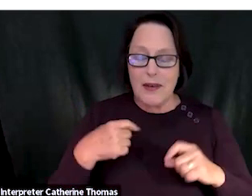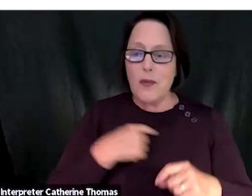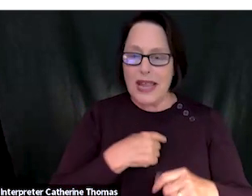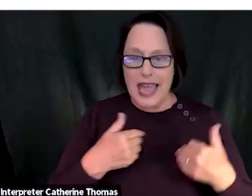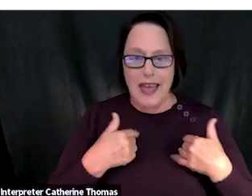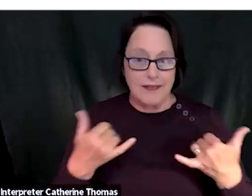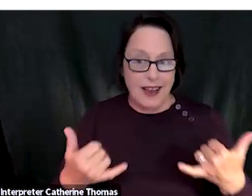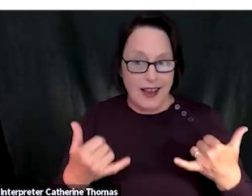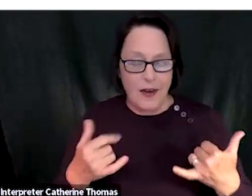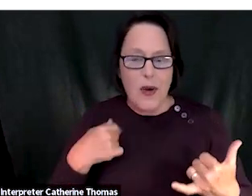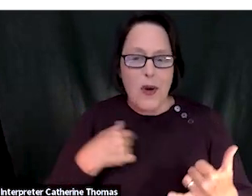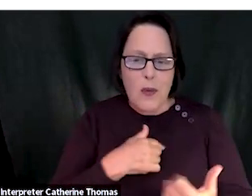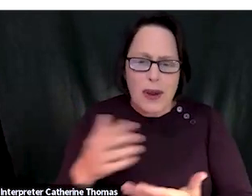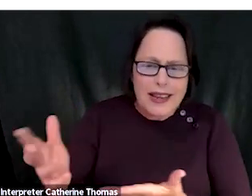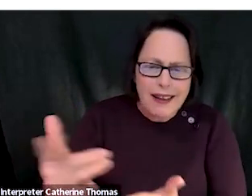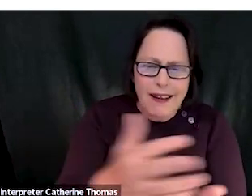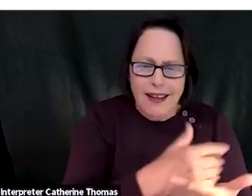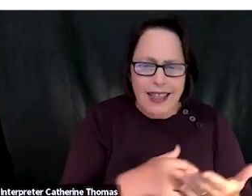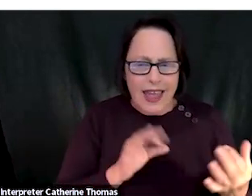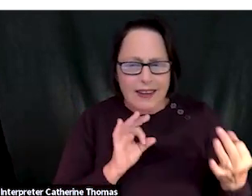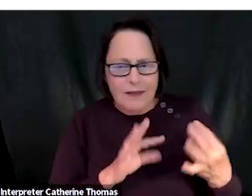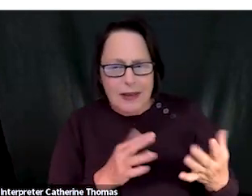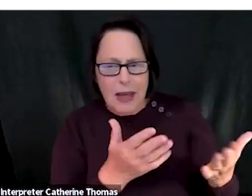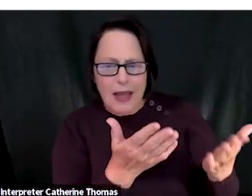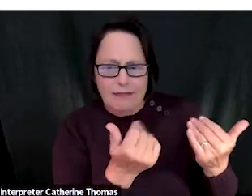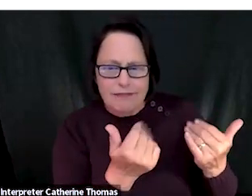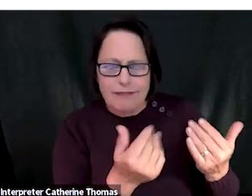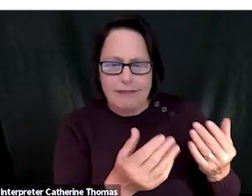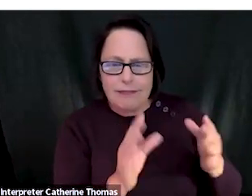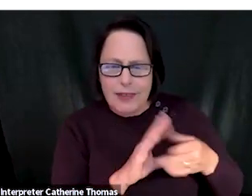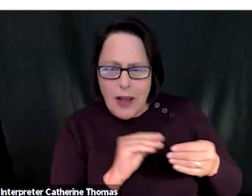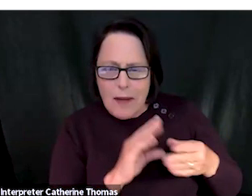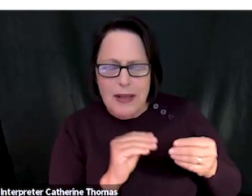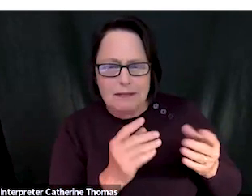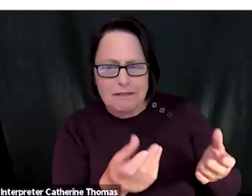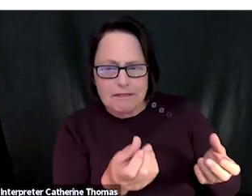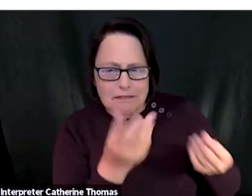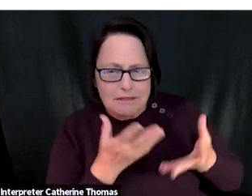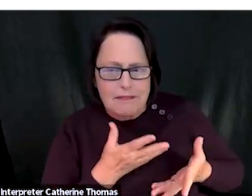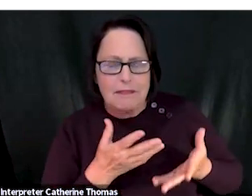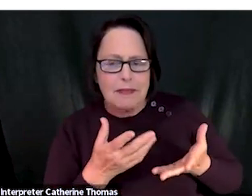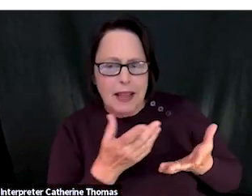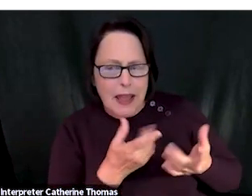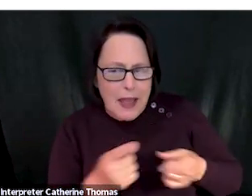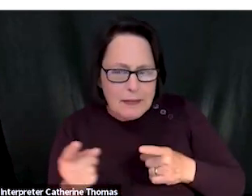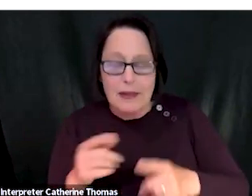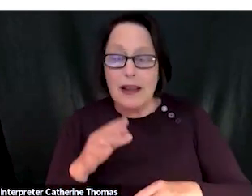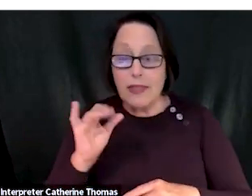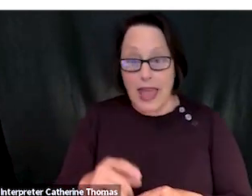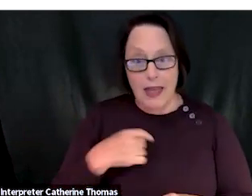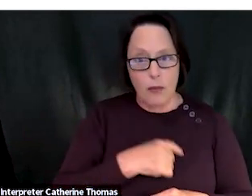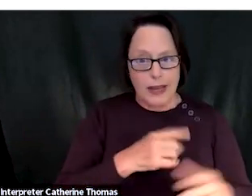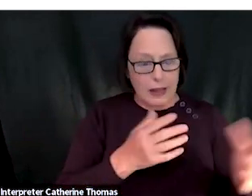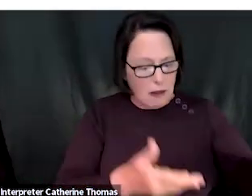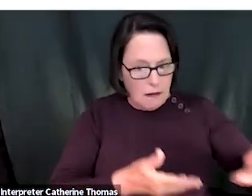Again, collecting feedback is how we are able to update our language access